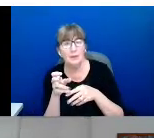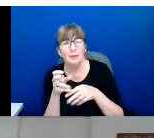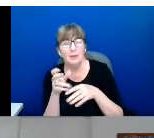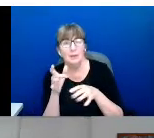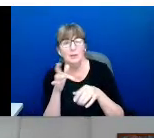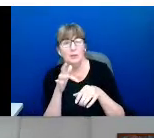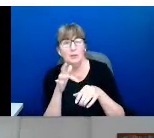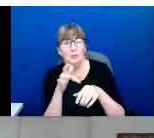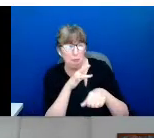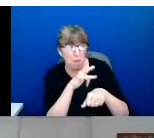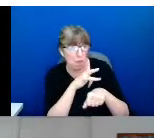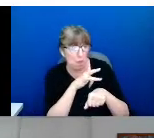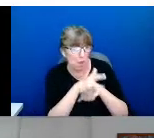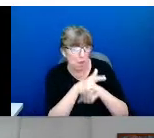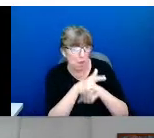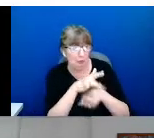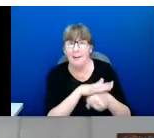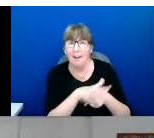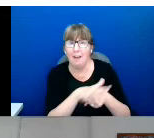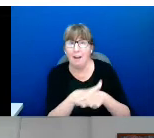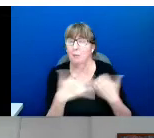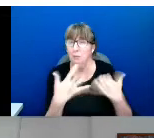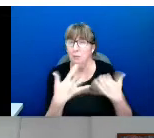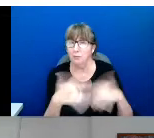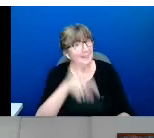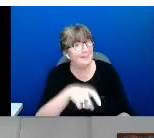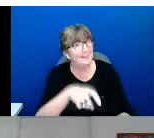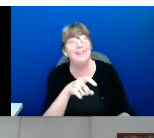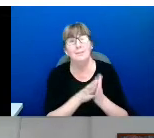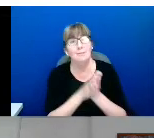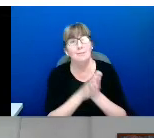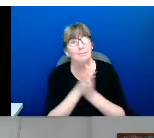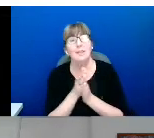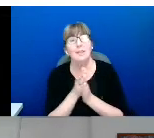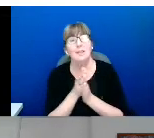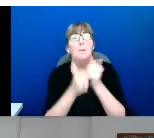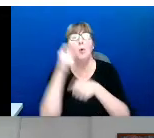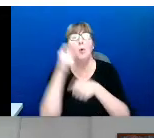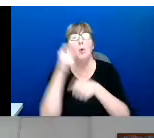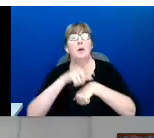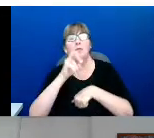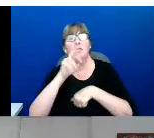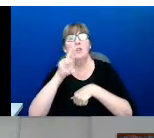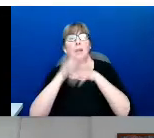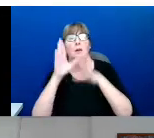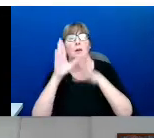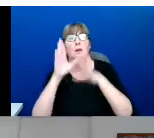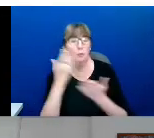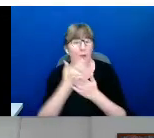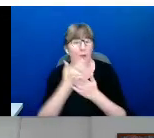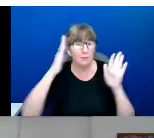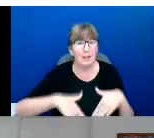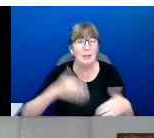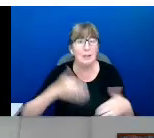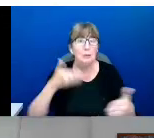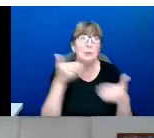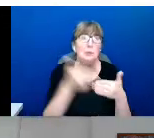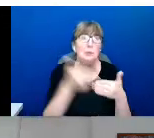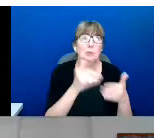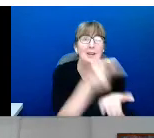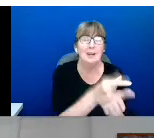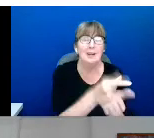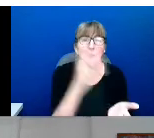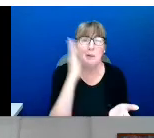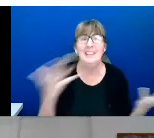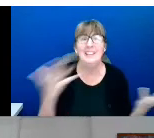the DRS counselor gets there a little bit late, and it's almost graduation time. So by getting kids a little bit earlier, it's been a